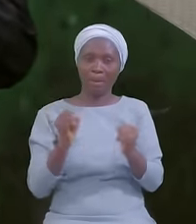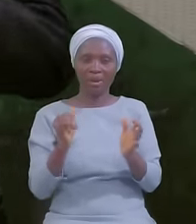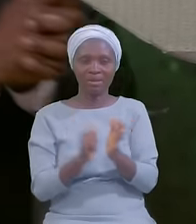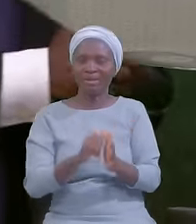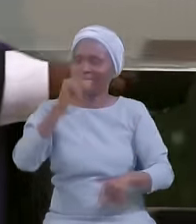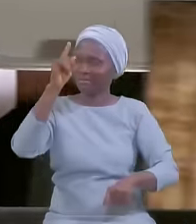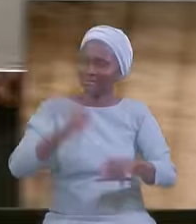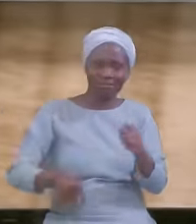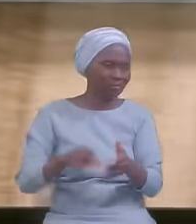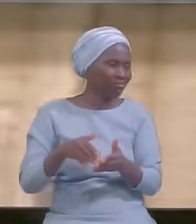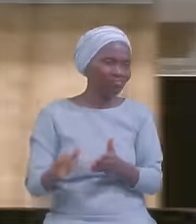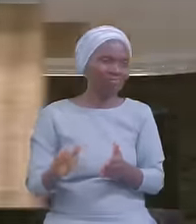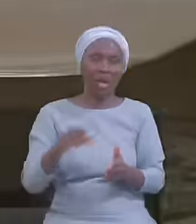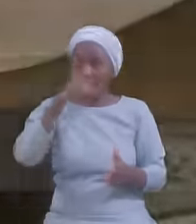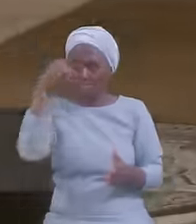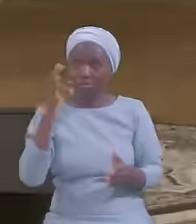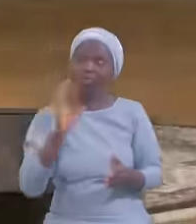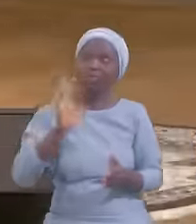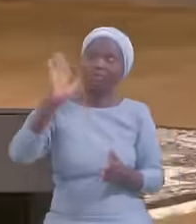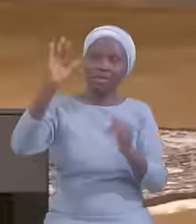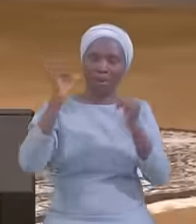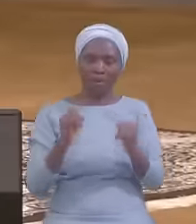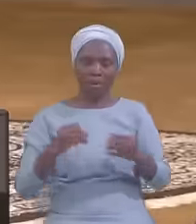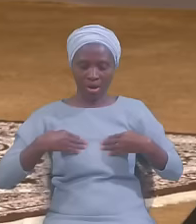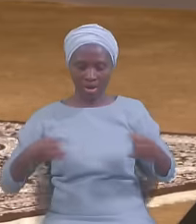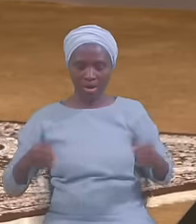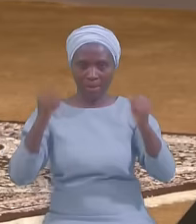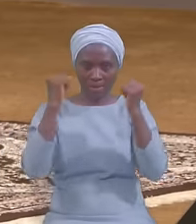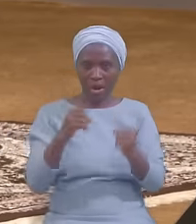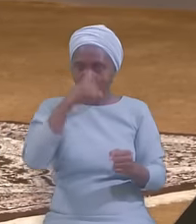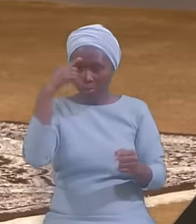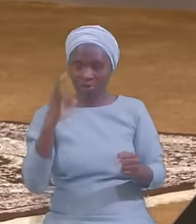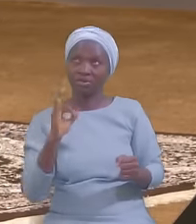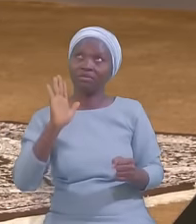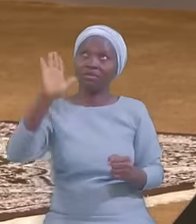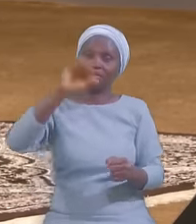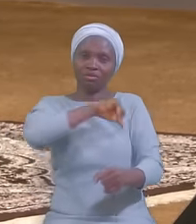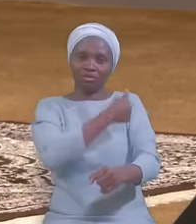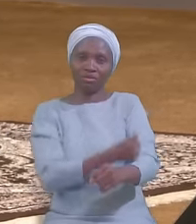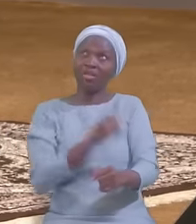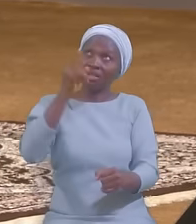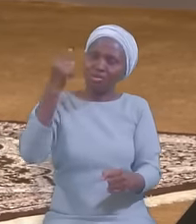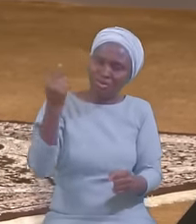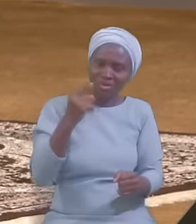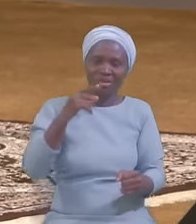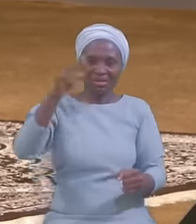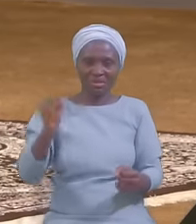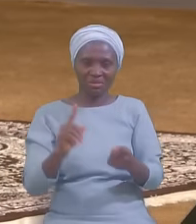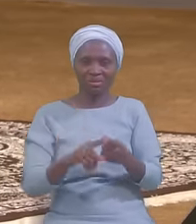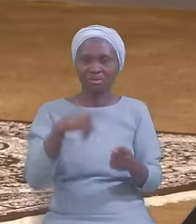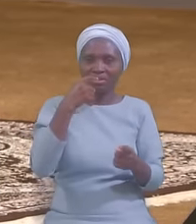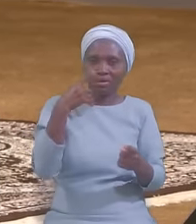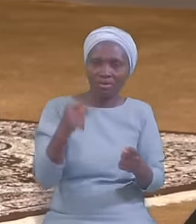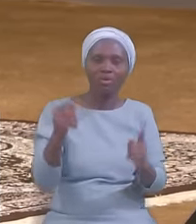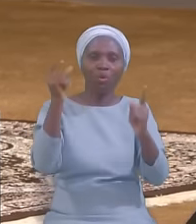power. Because of his power. Healing power. Because of his authority. He only had to say the word. I